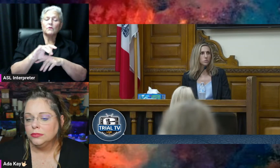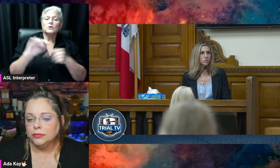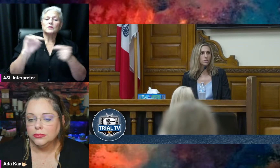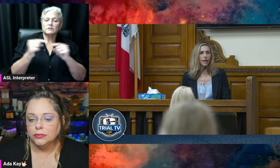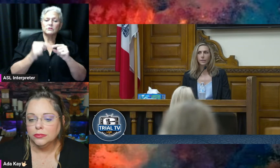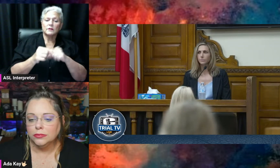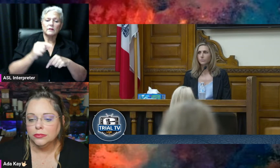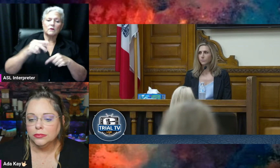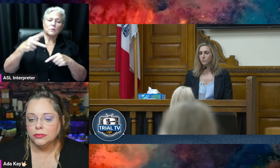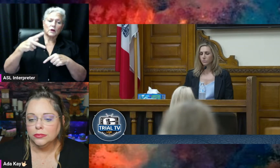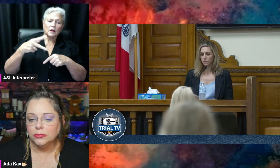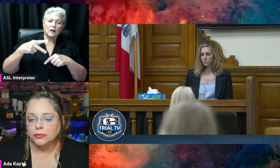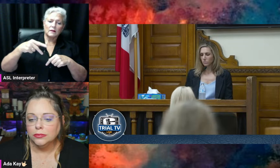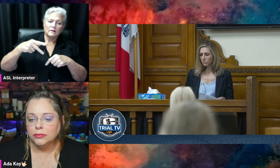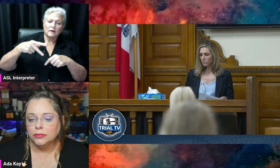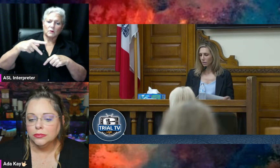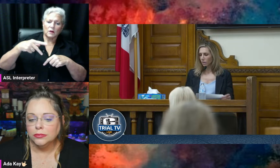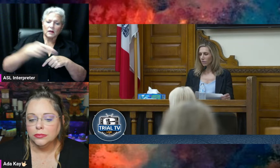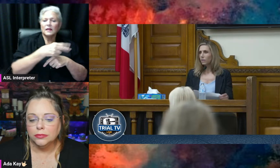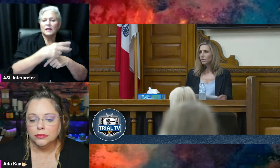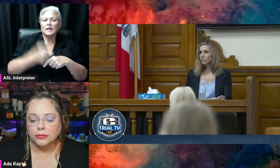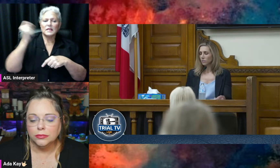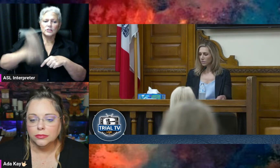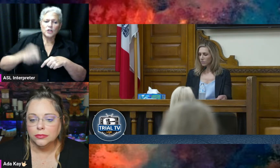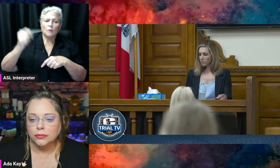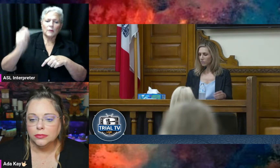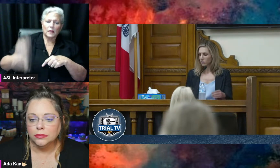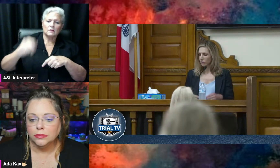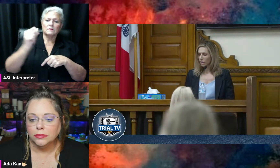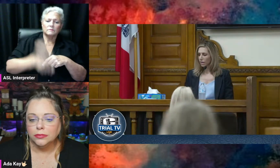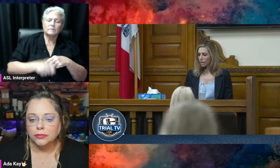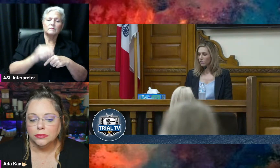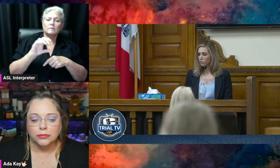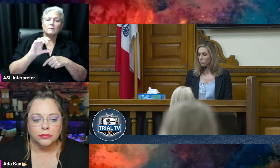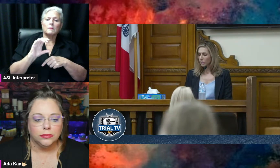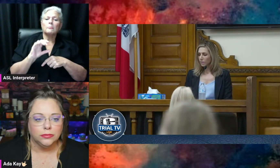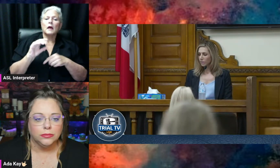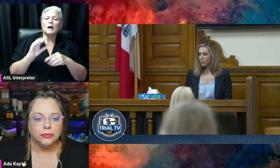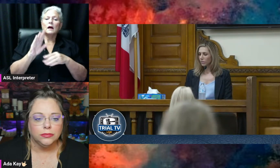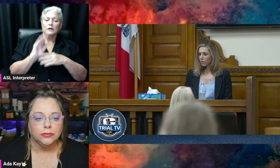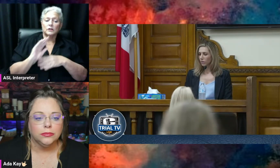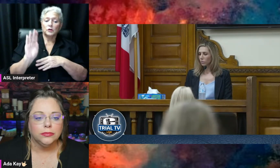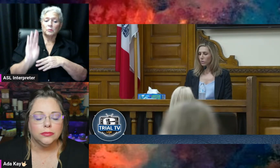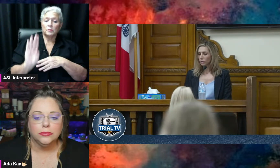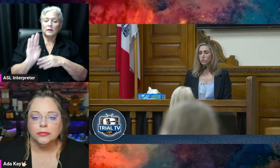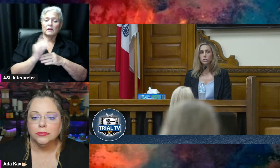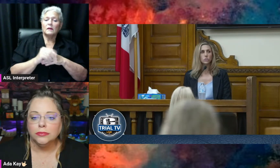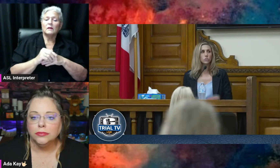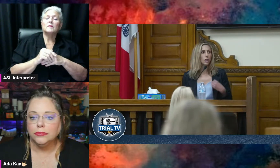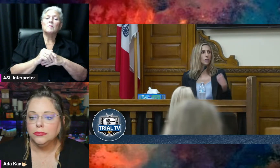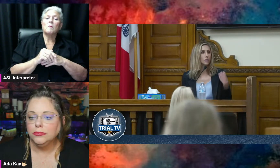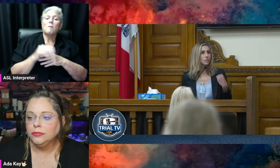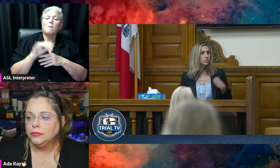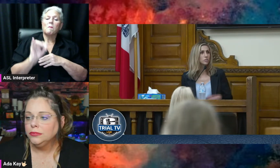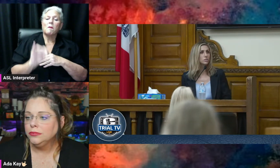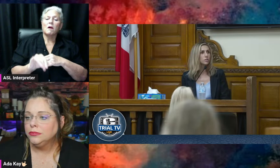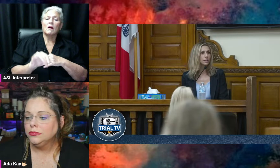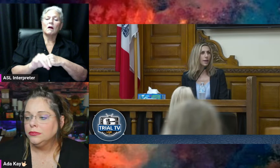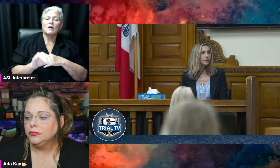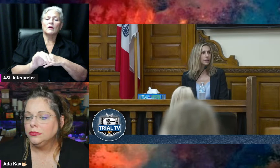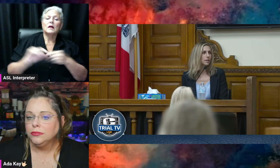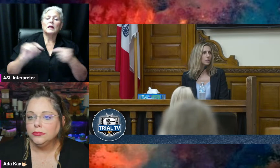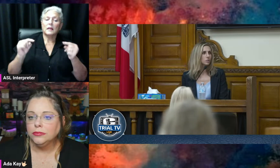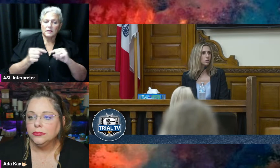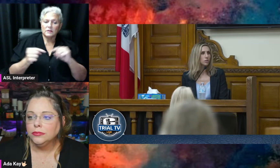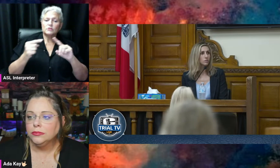chopping wounds to the head. And then under B? Under B, there were injuries